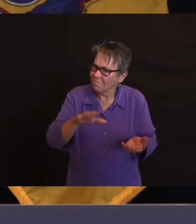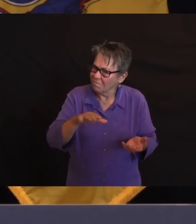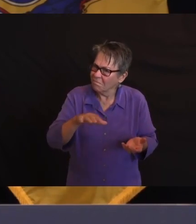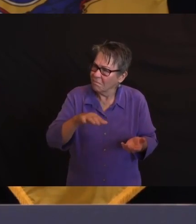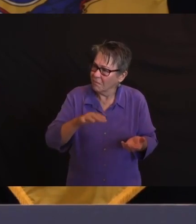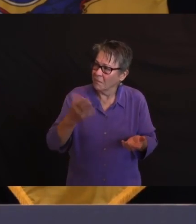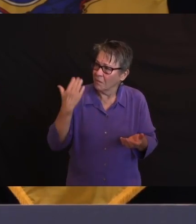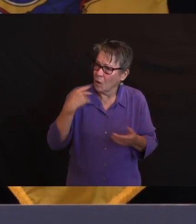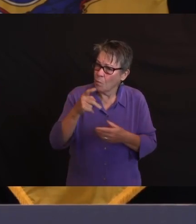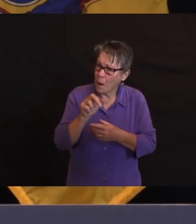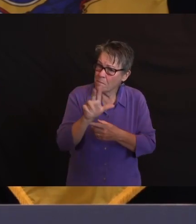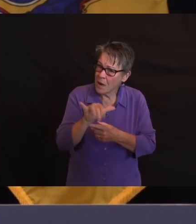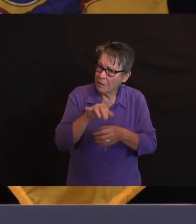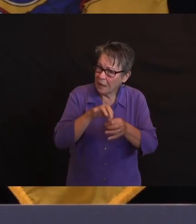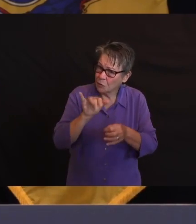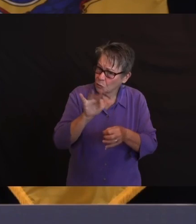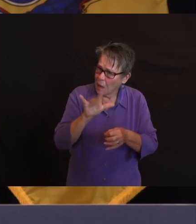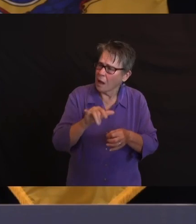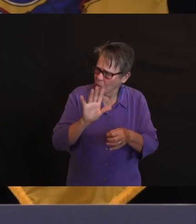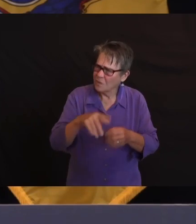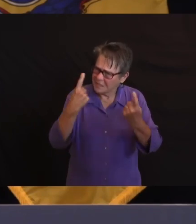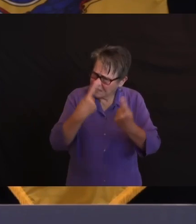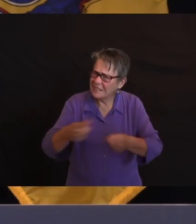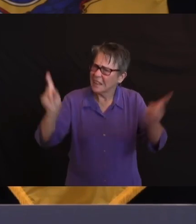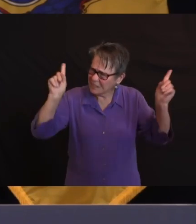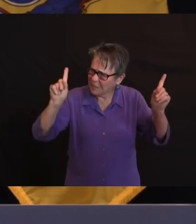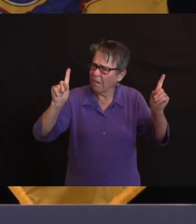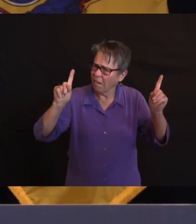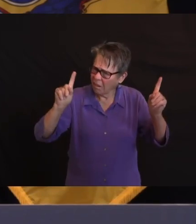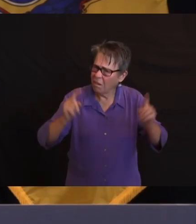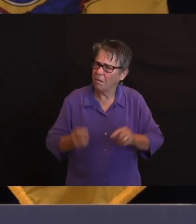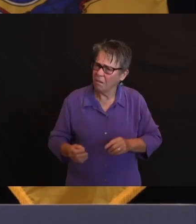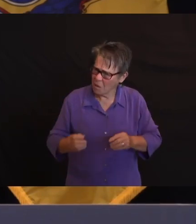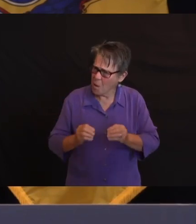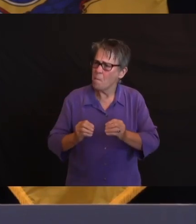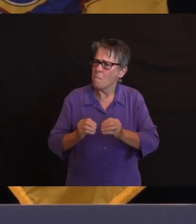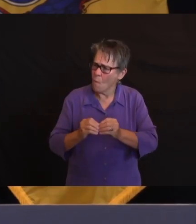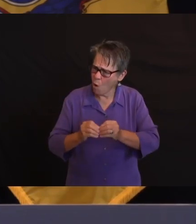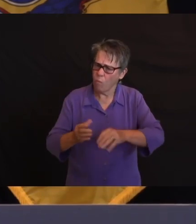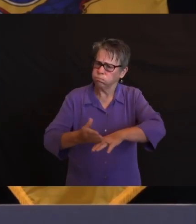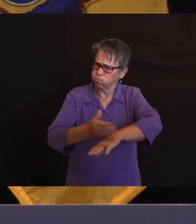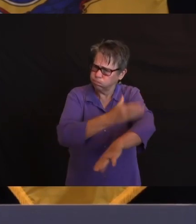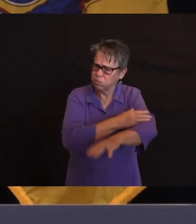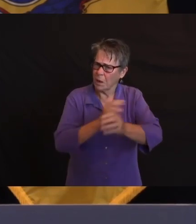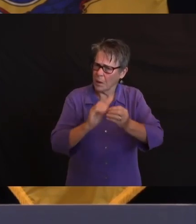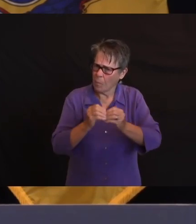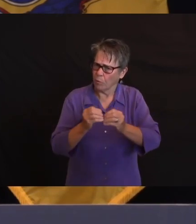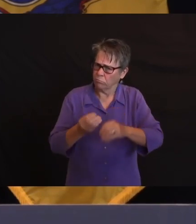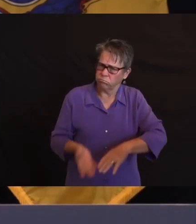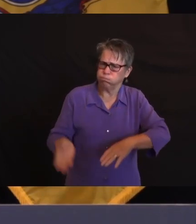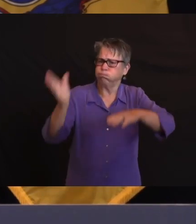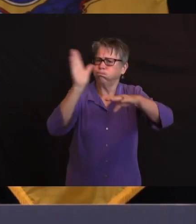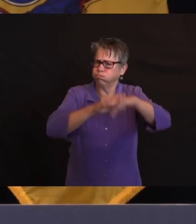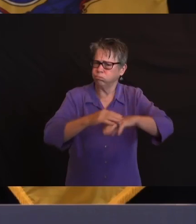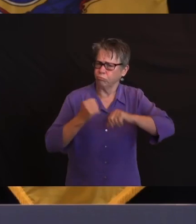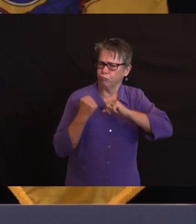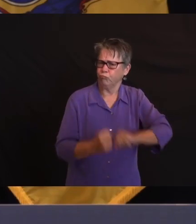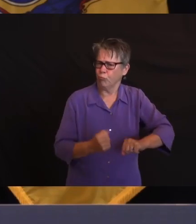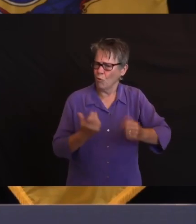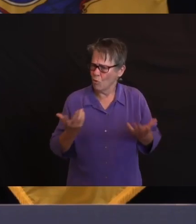even stronger. And so, for the general election. So we gave counties a lot more